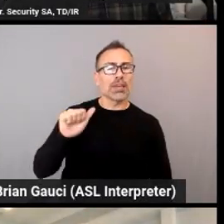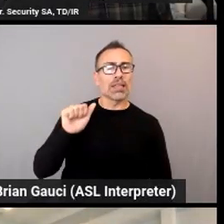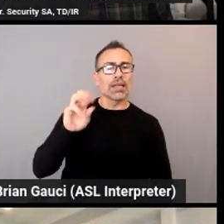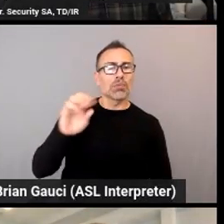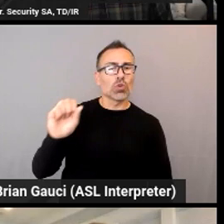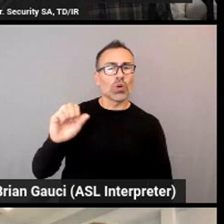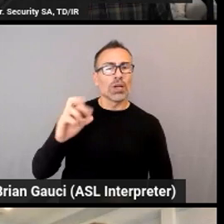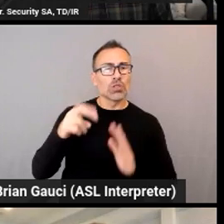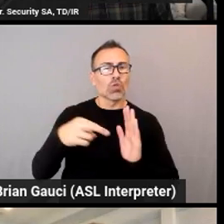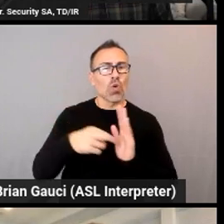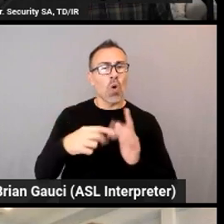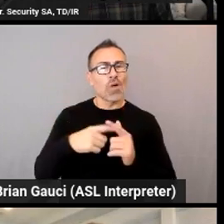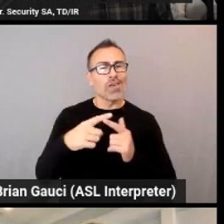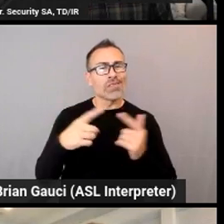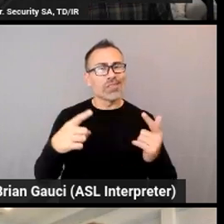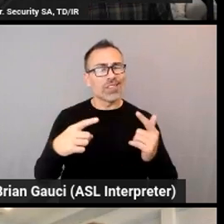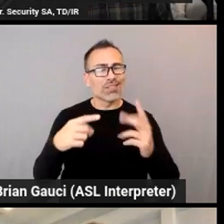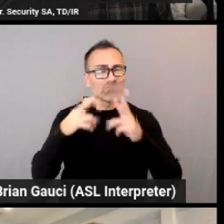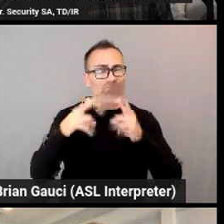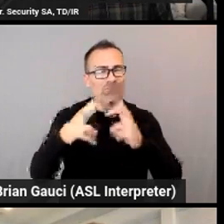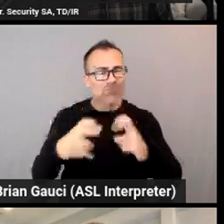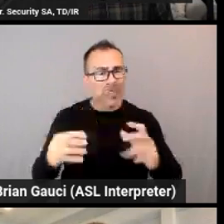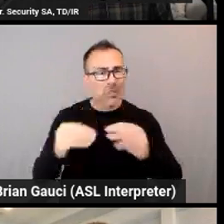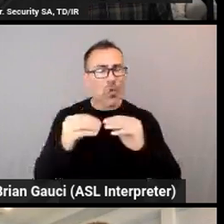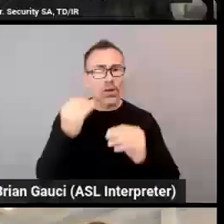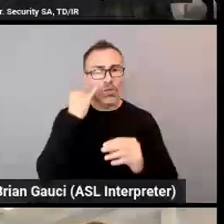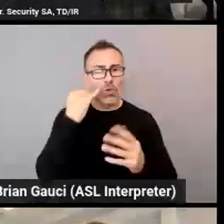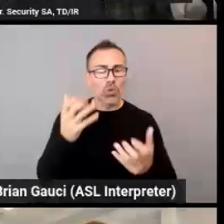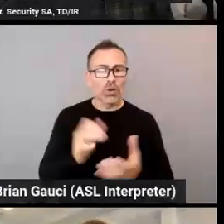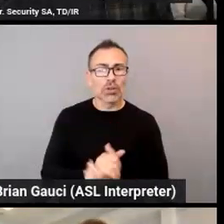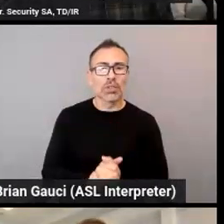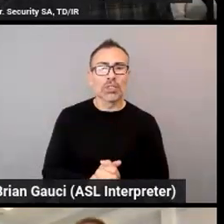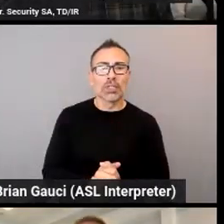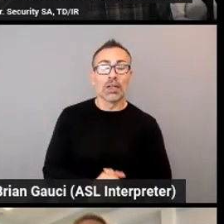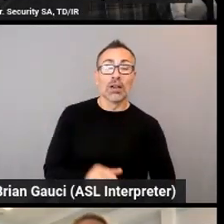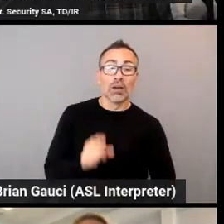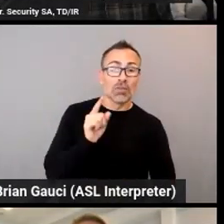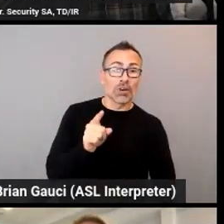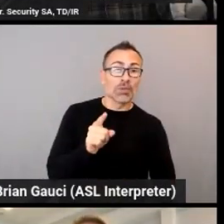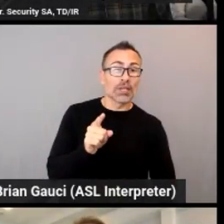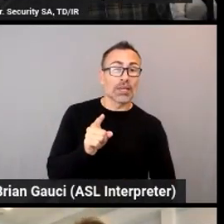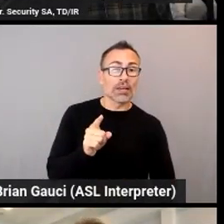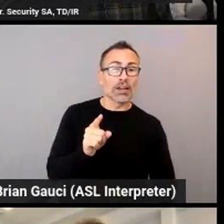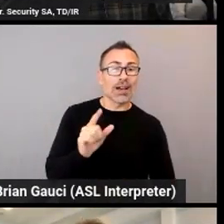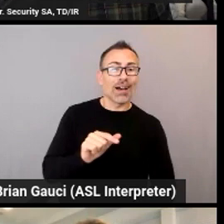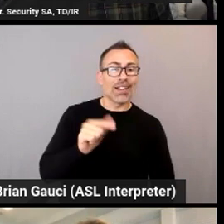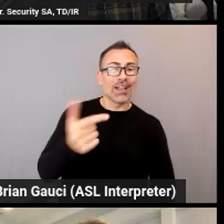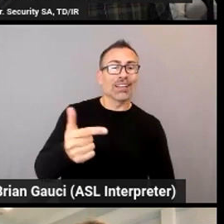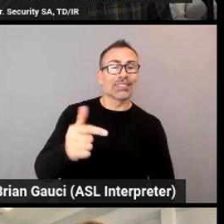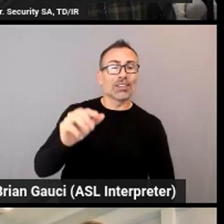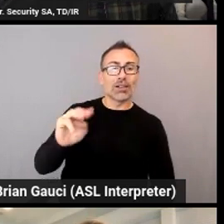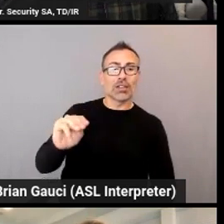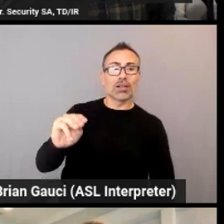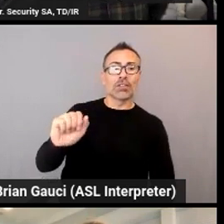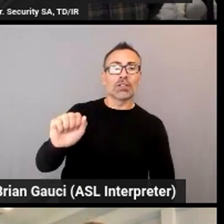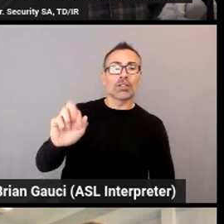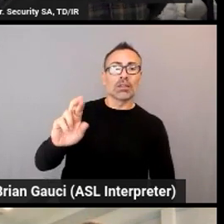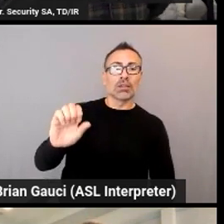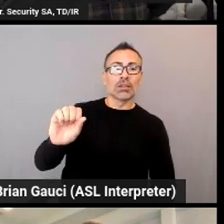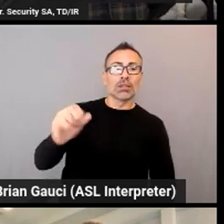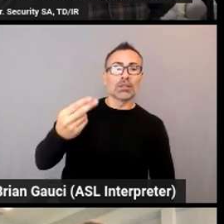dive deeper into that. So from here, I think I'll hand it off to Marshall,